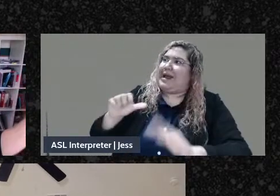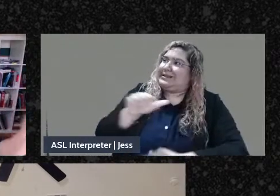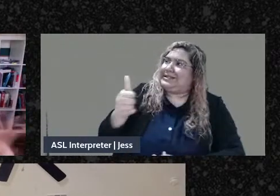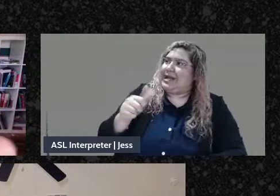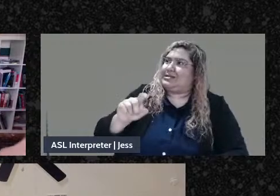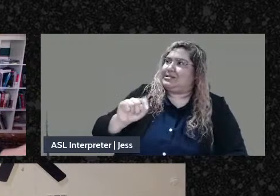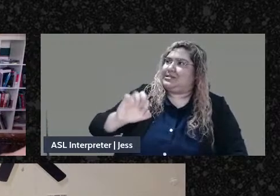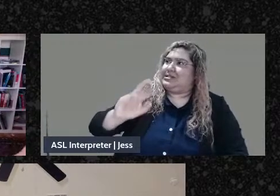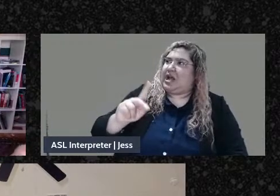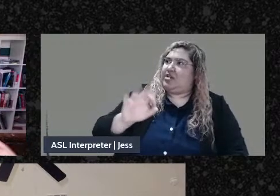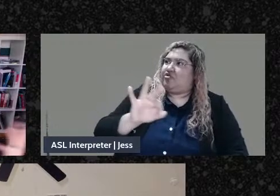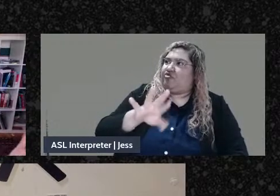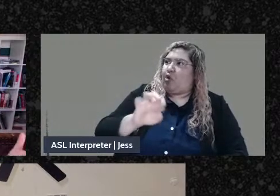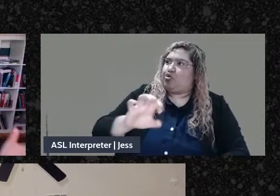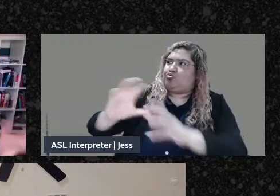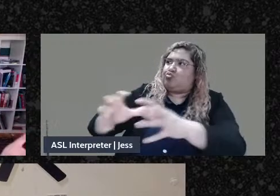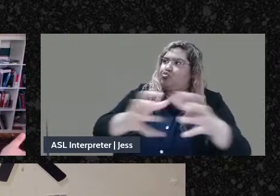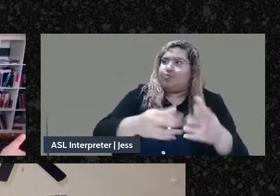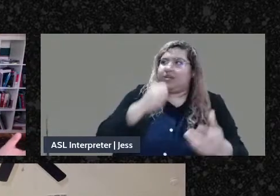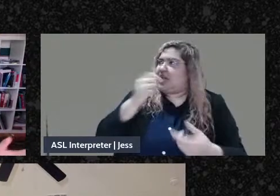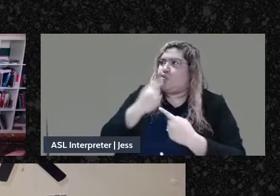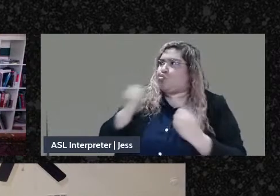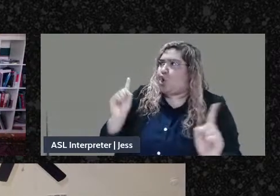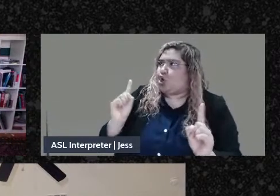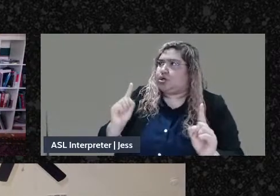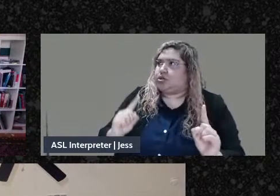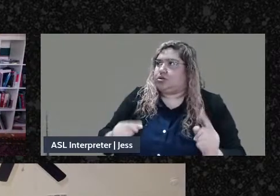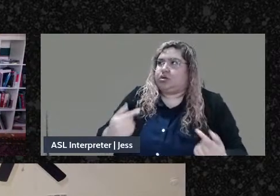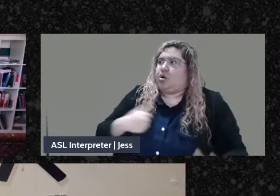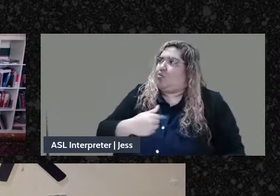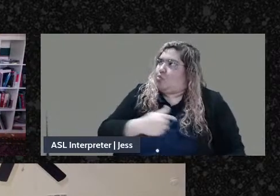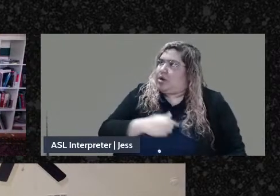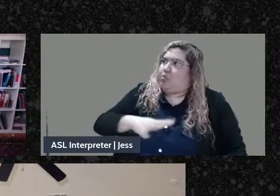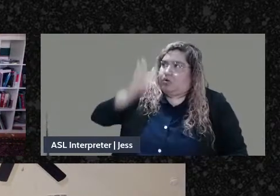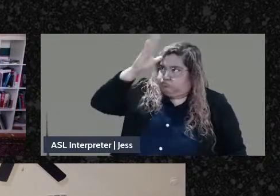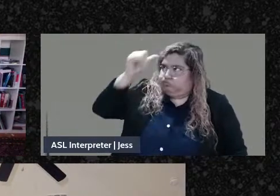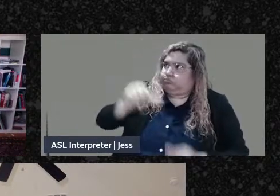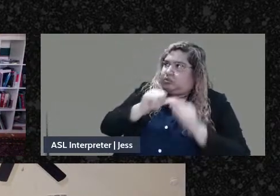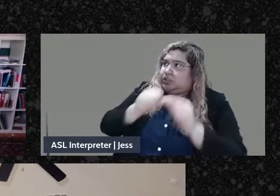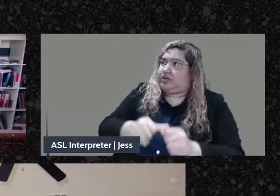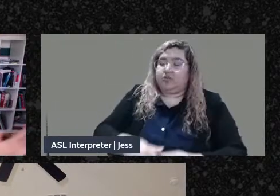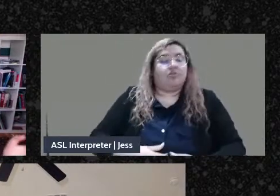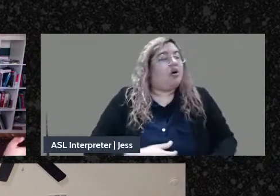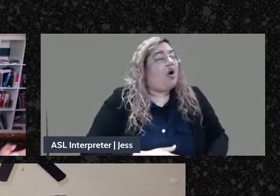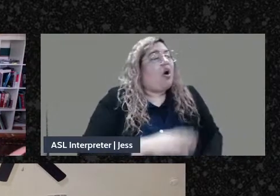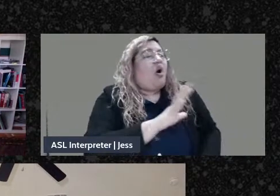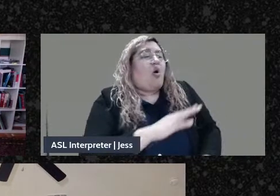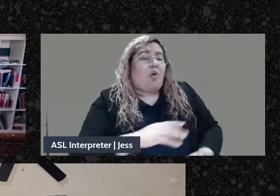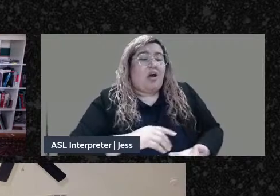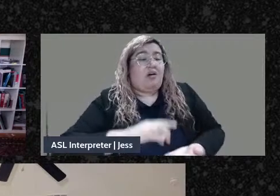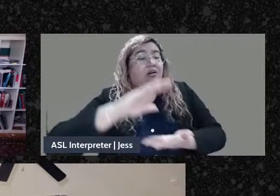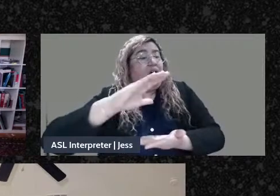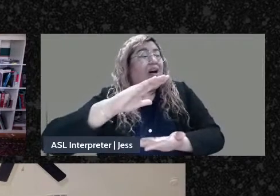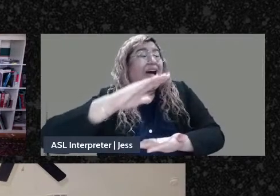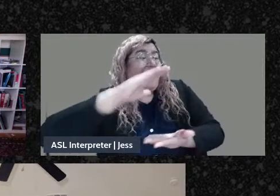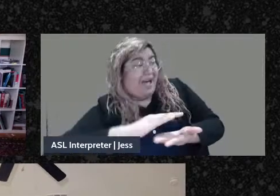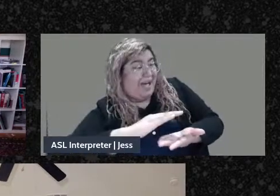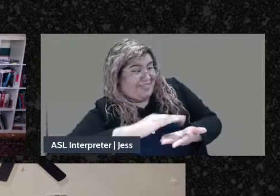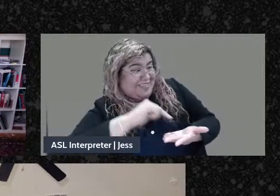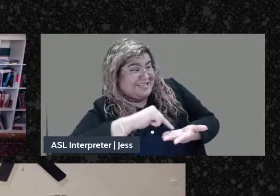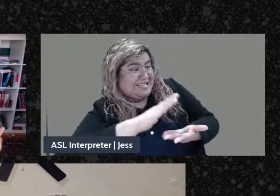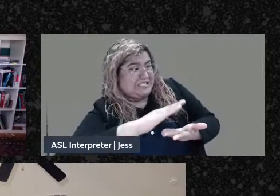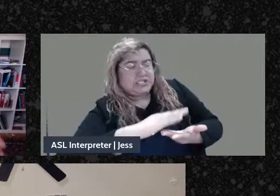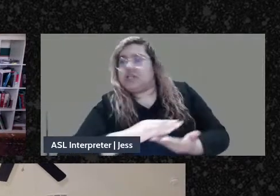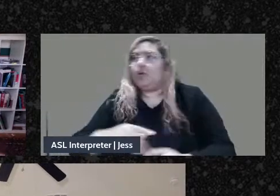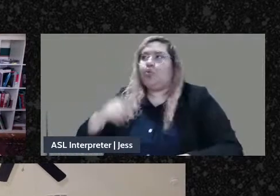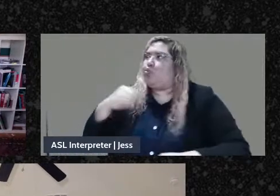to get rid of us. And this time we're not going away. Would you take this much of a cut? Nope, no compromises. Just